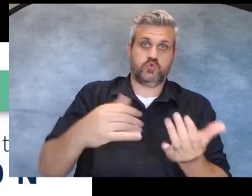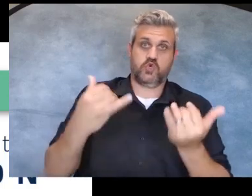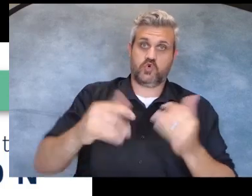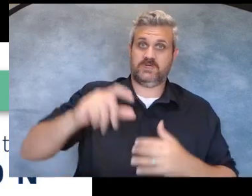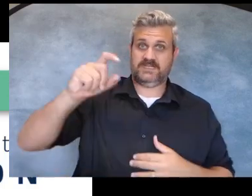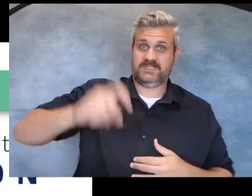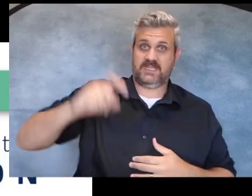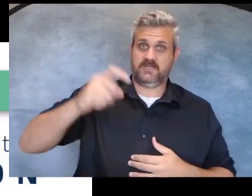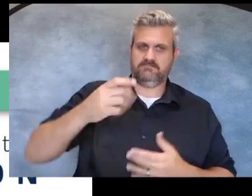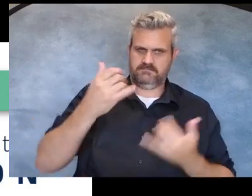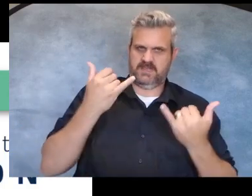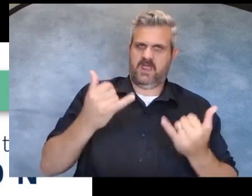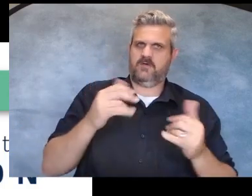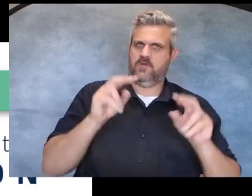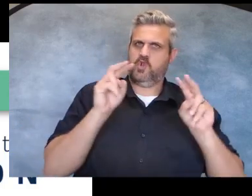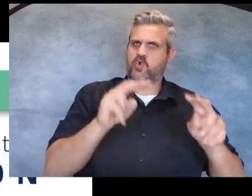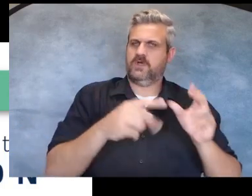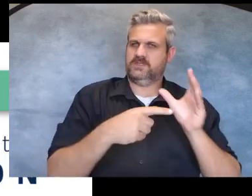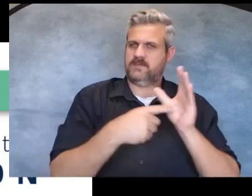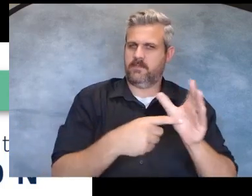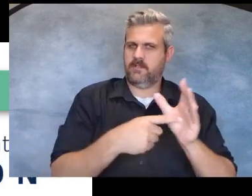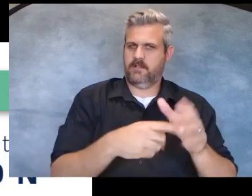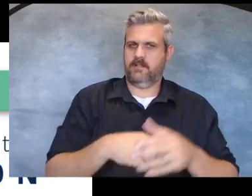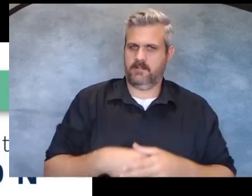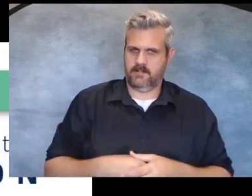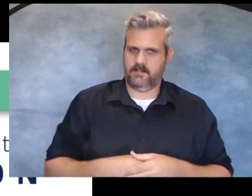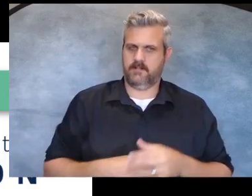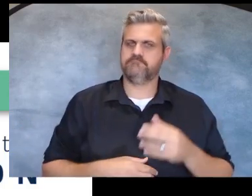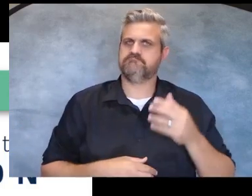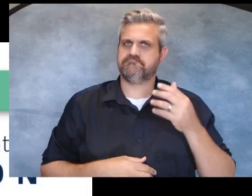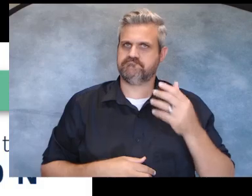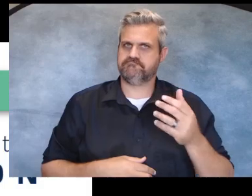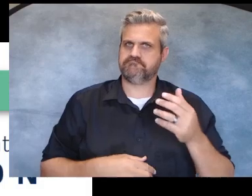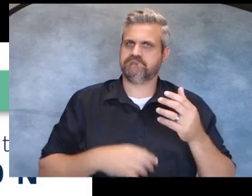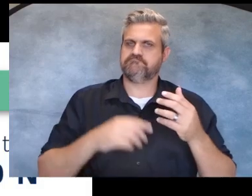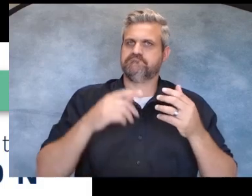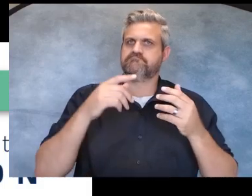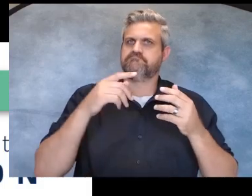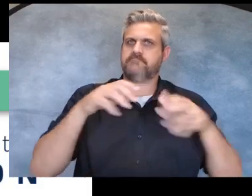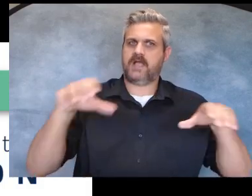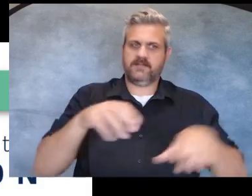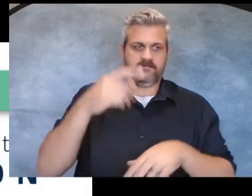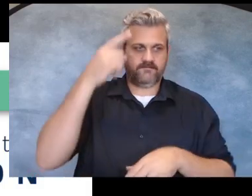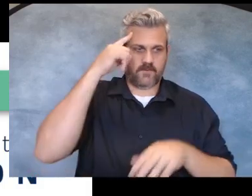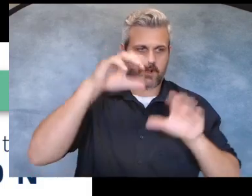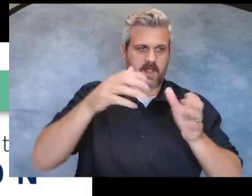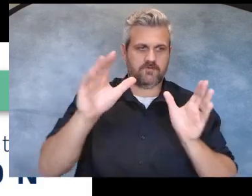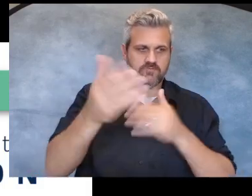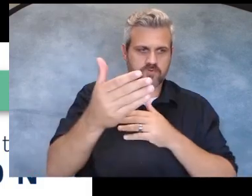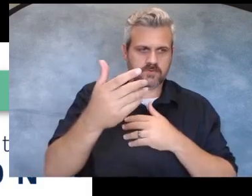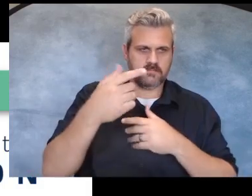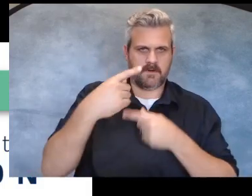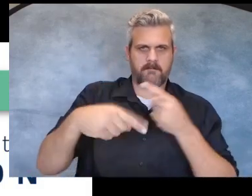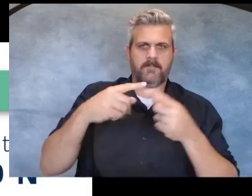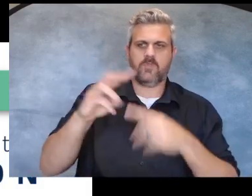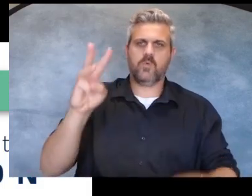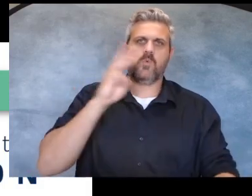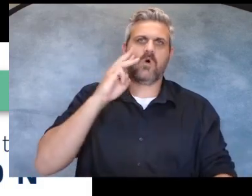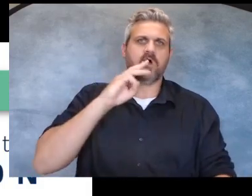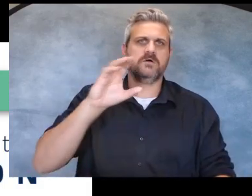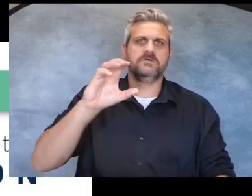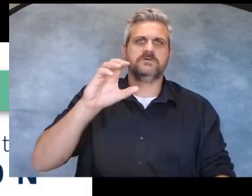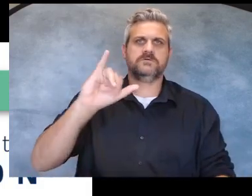student's current needs, let's look at an example. This is an exploration activity from a classroom lesson on the water